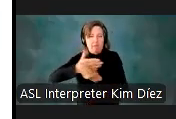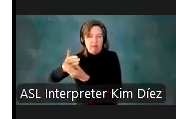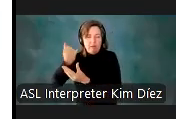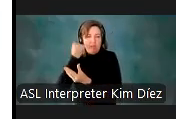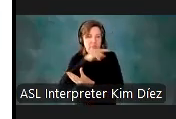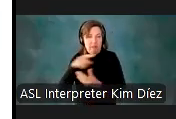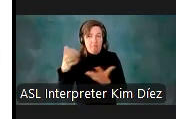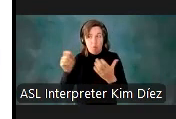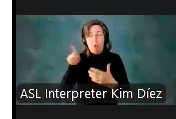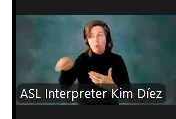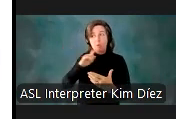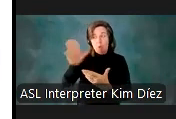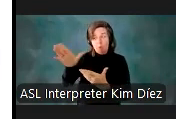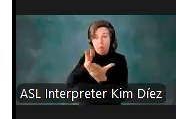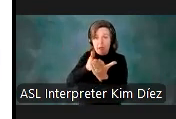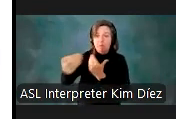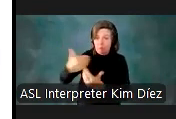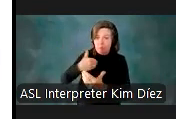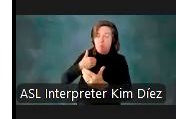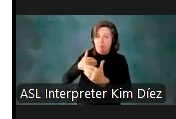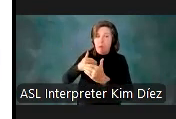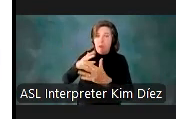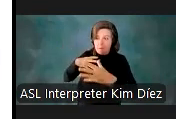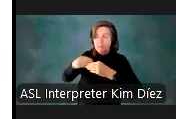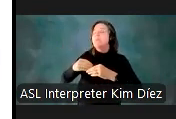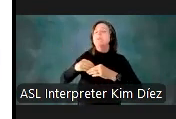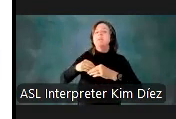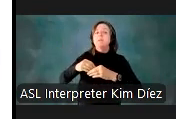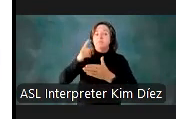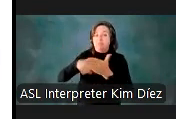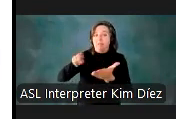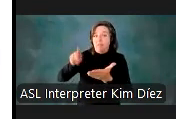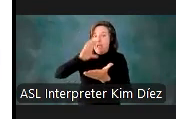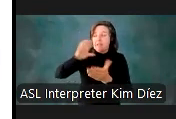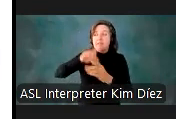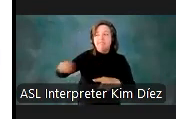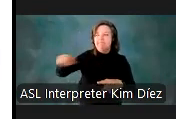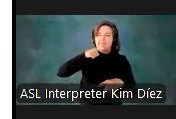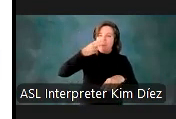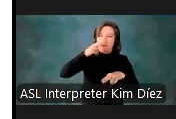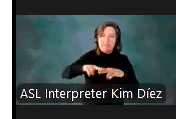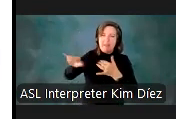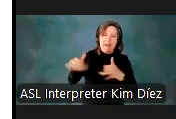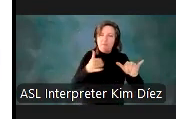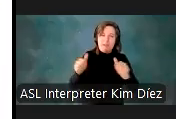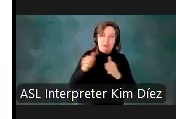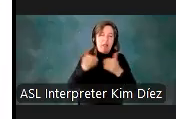looking for, but it's not much fun to play with. So go ahead and hit me up